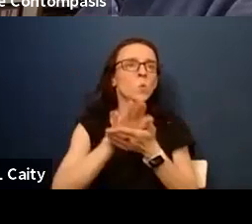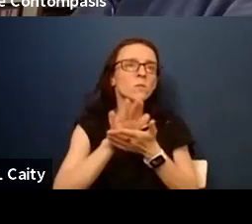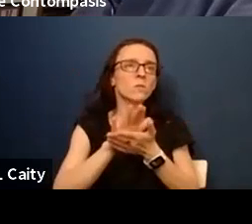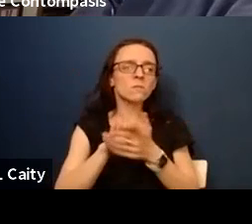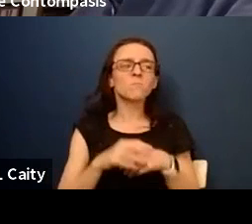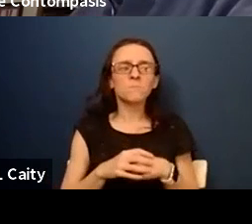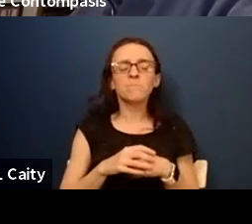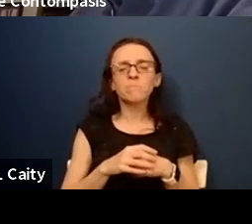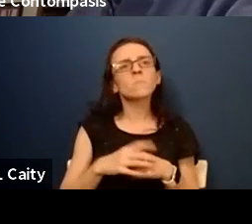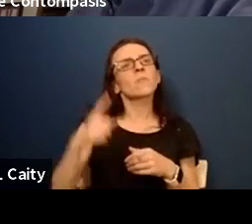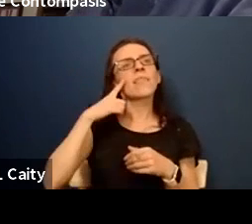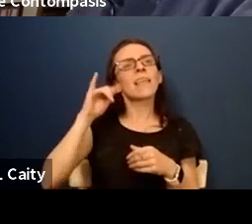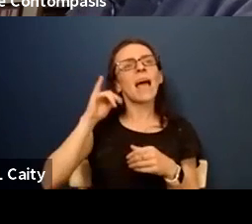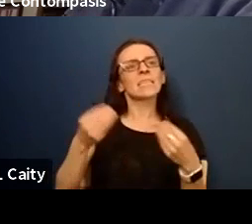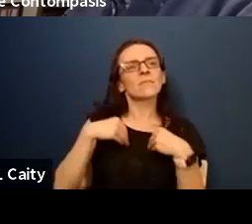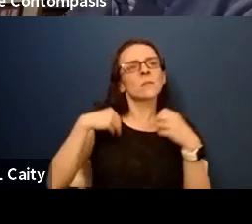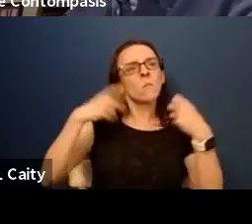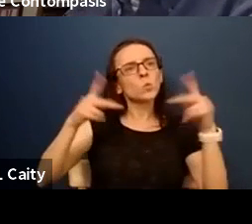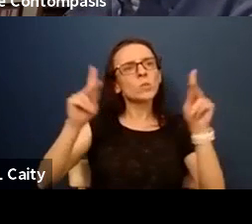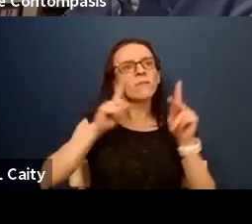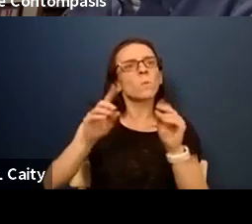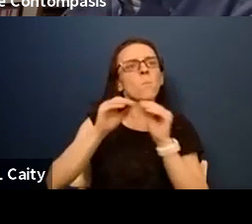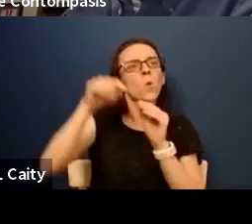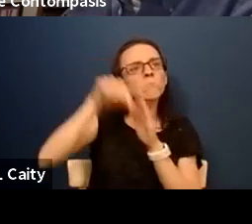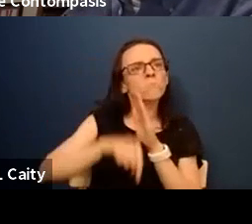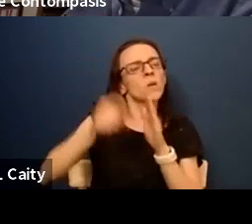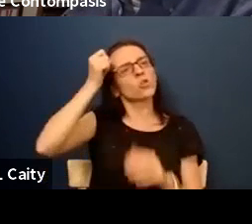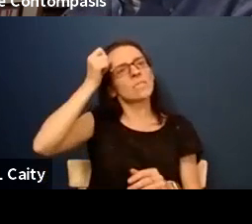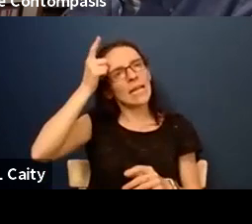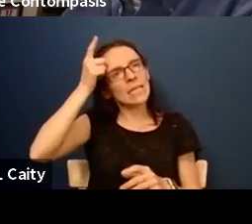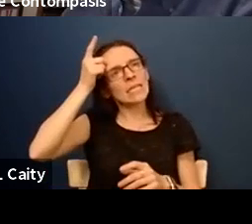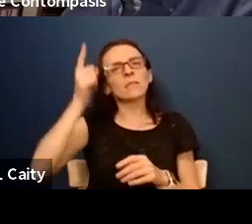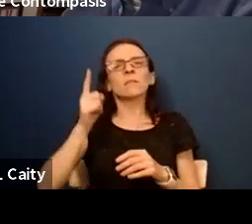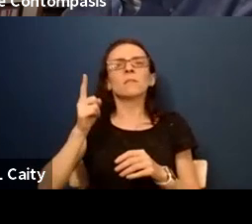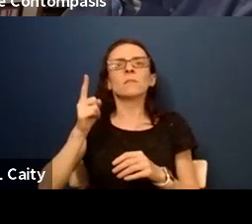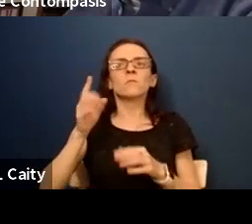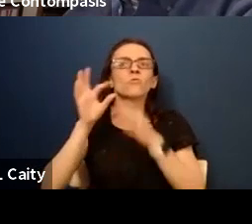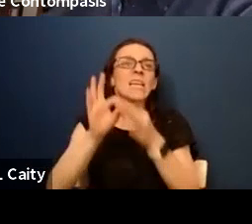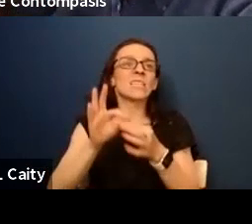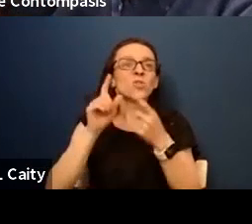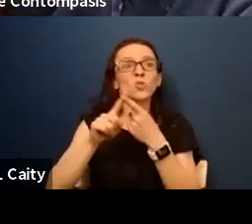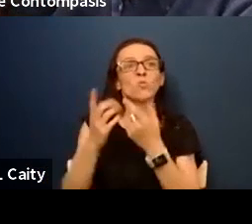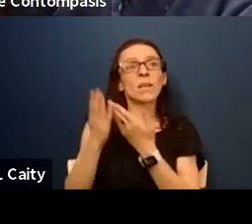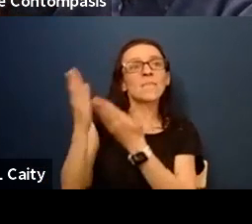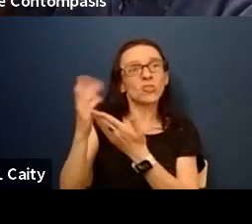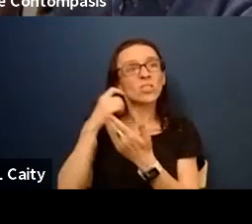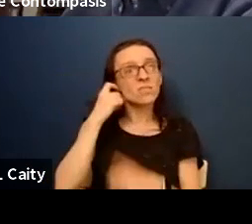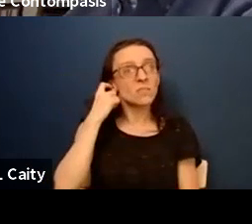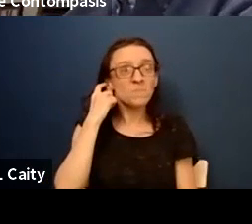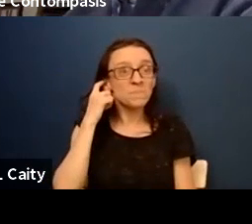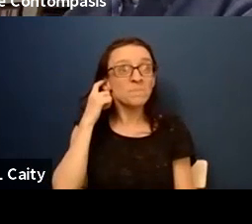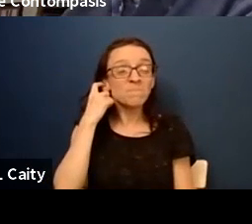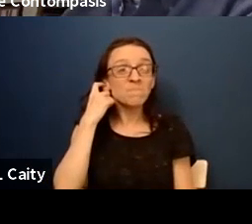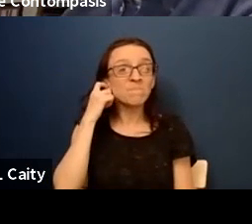presents the opportunity for deeper understanding as it relates to recommendations that people may present.